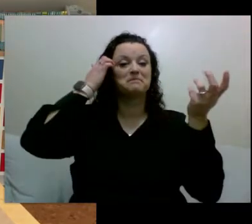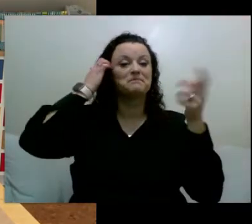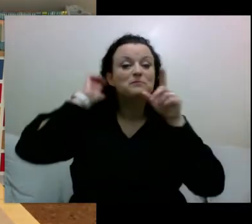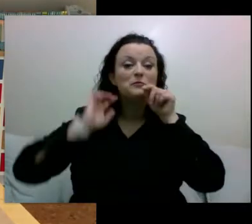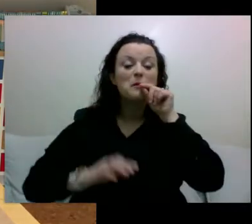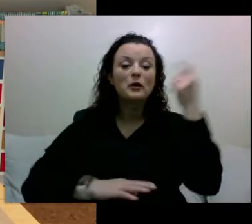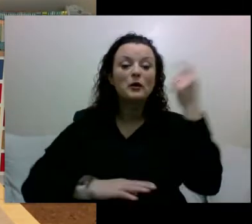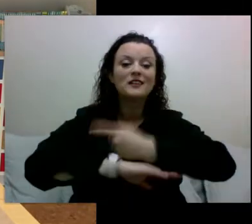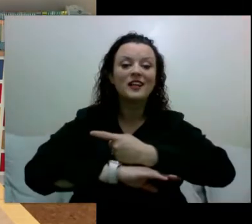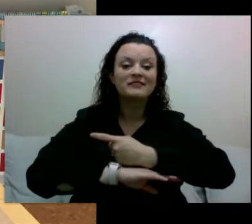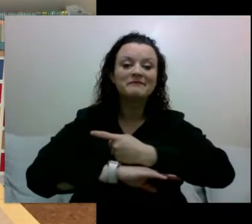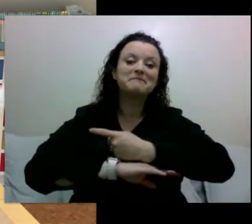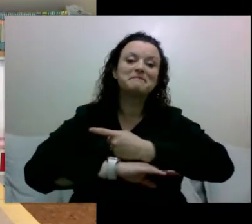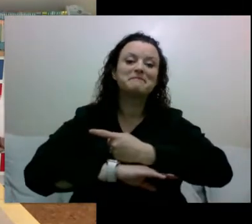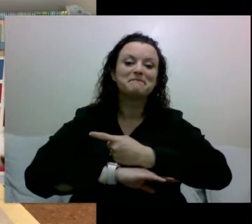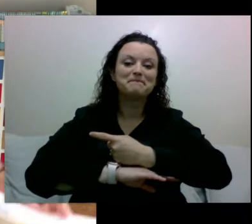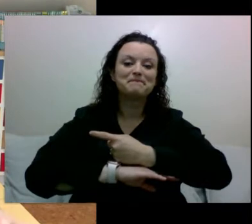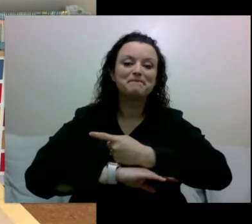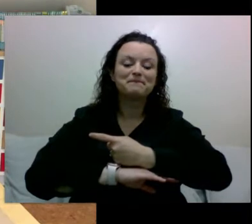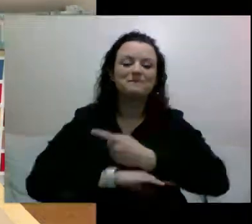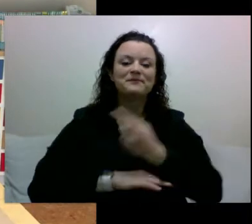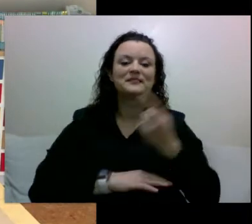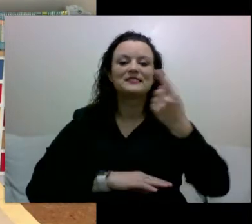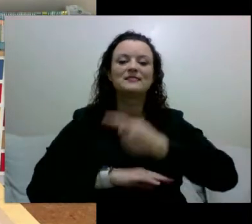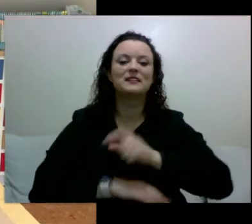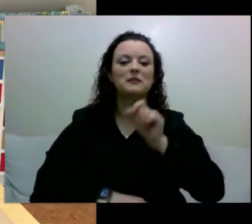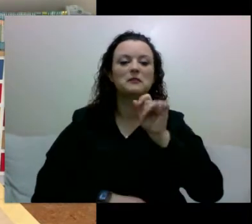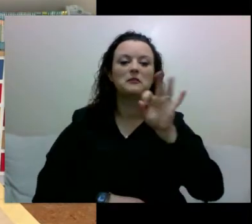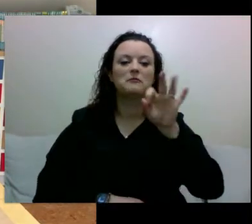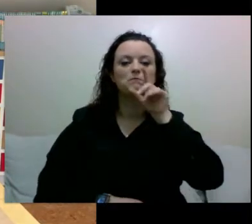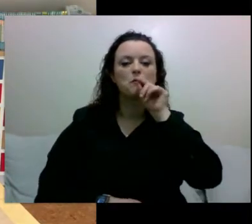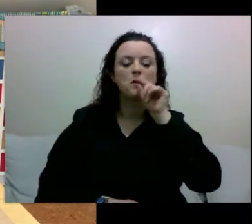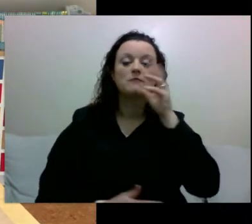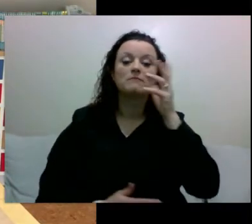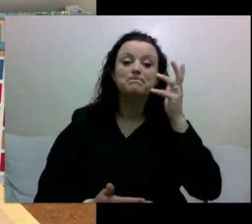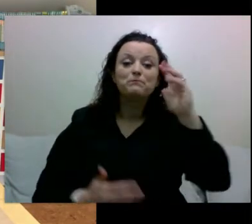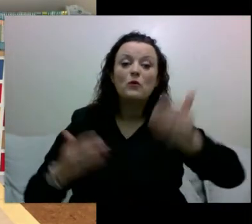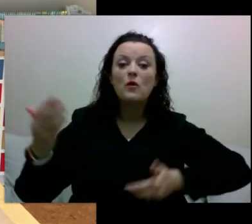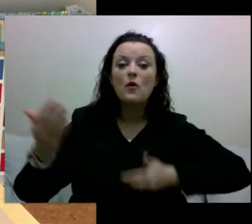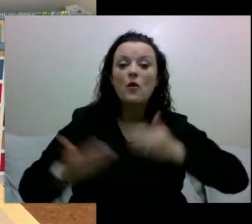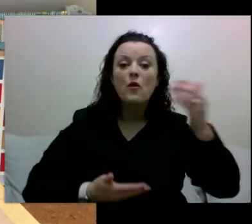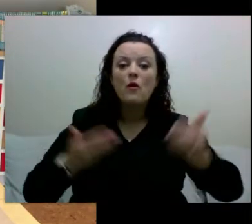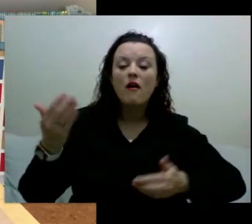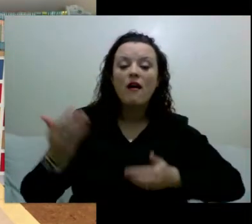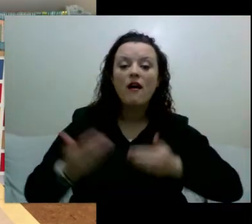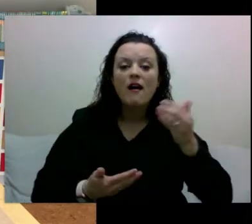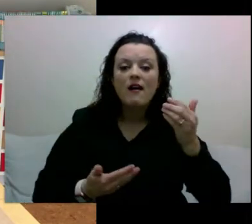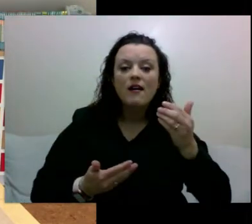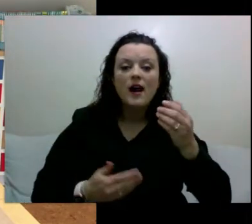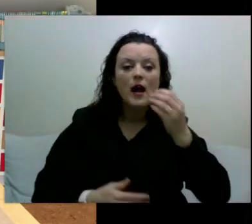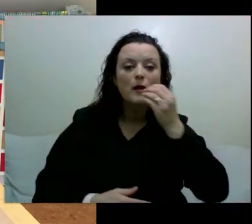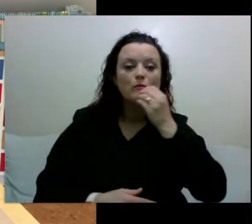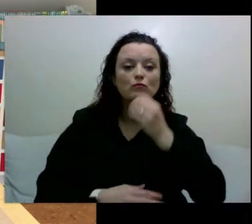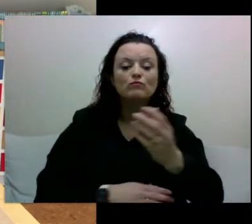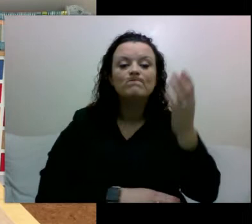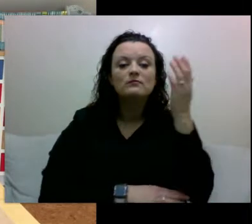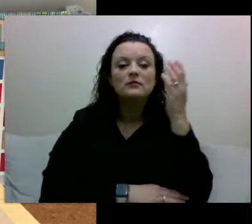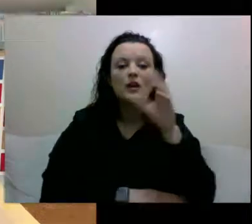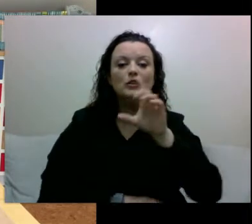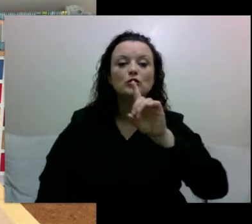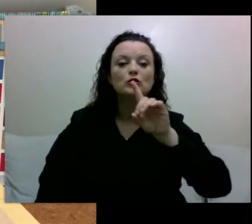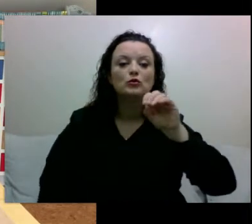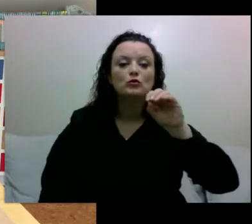Bird day. A little day of a bird. Welcome to Lunch Doodles on